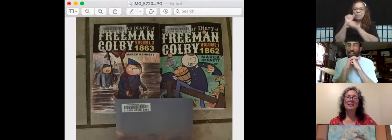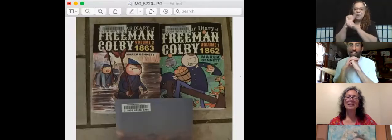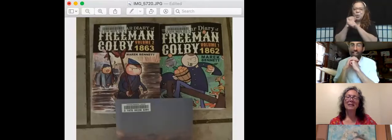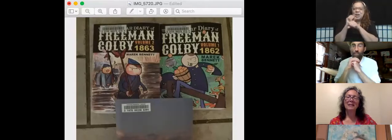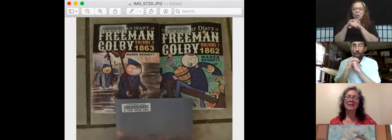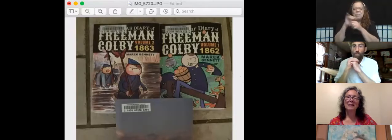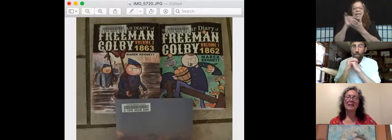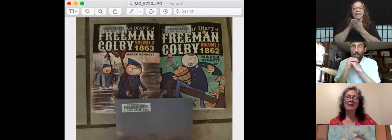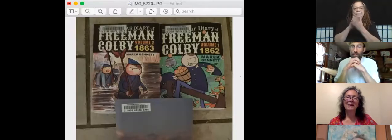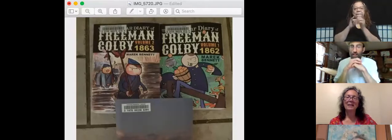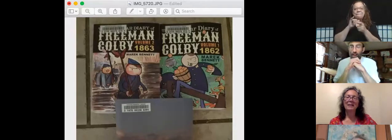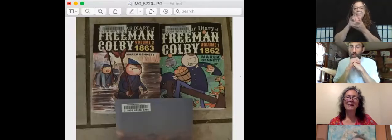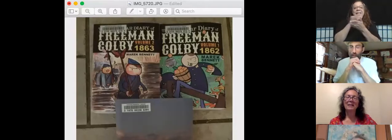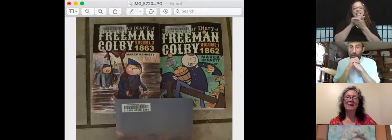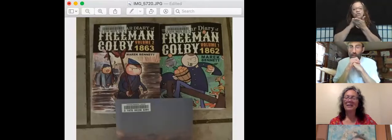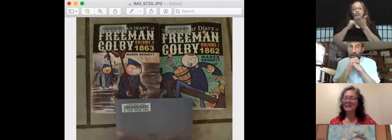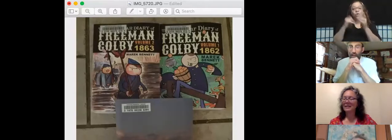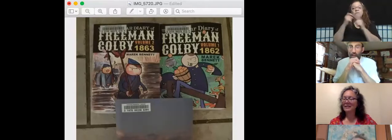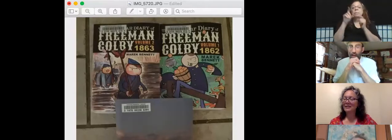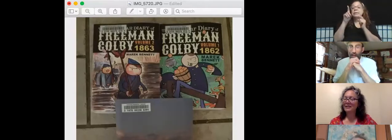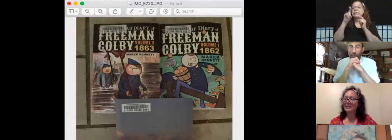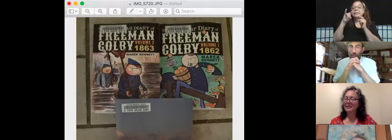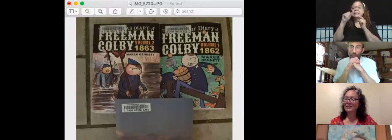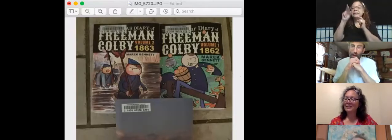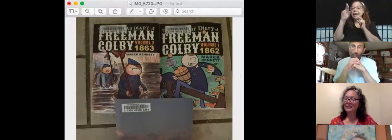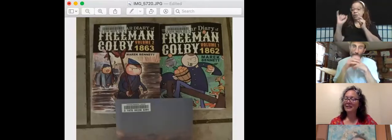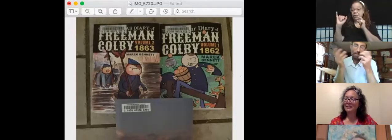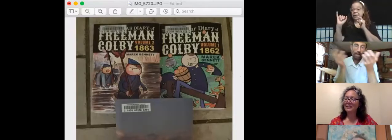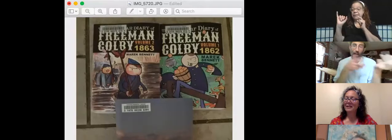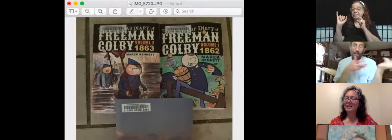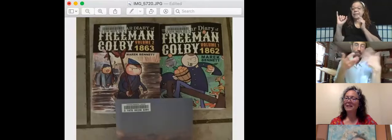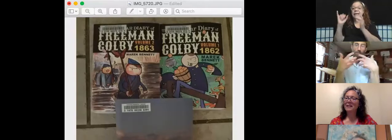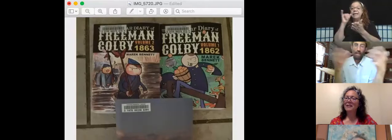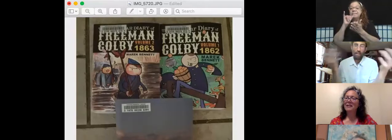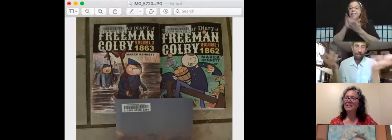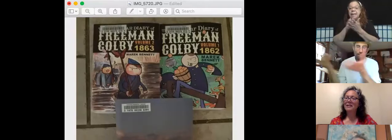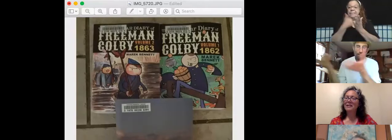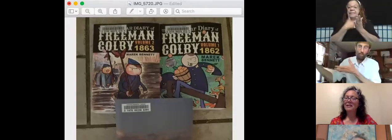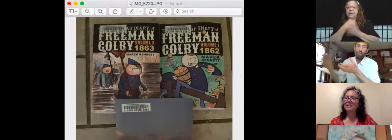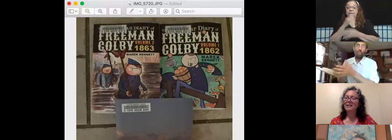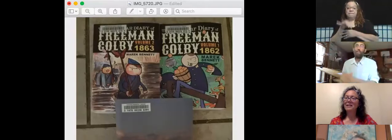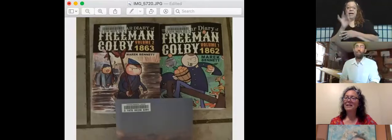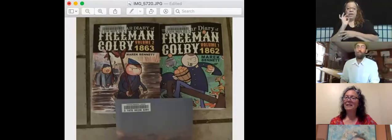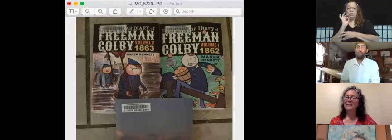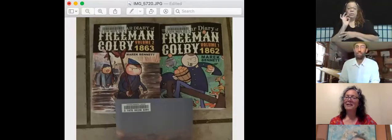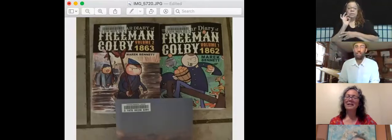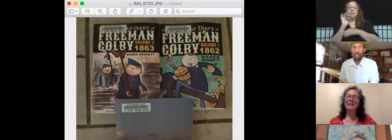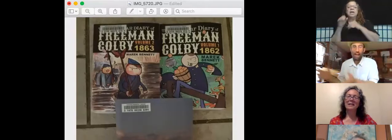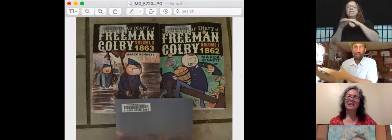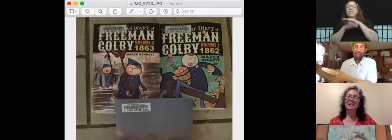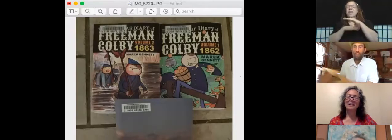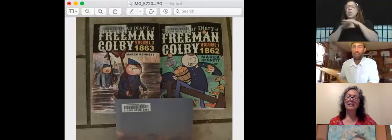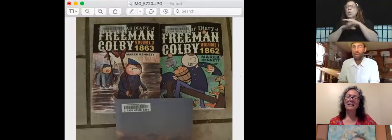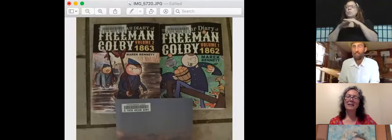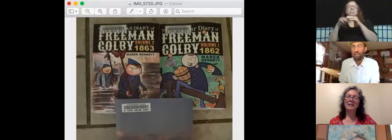But yes, it's drawn from a diary that I found to me. The local historical society